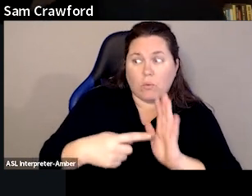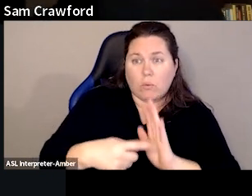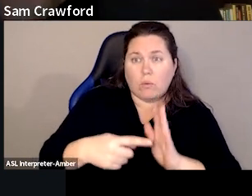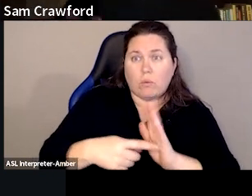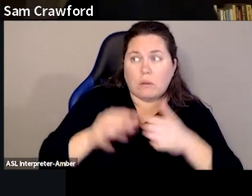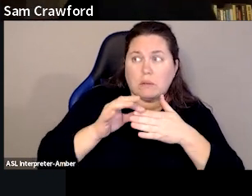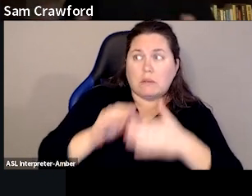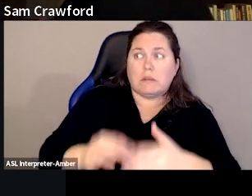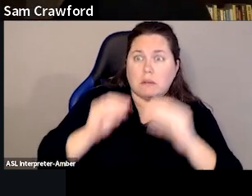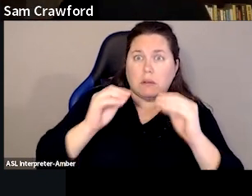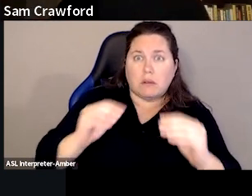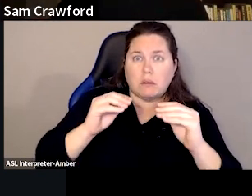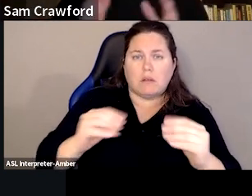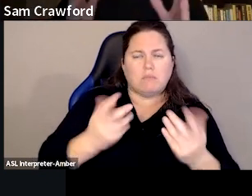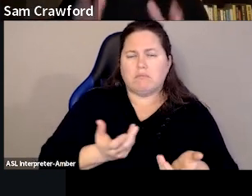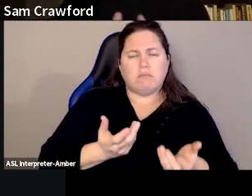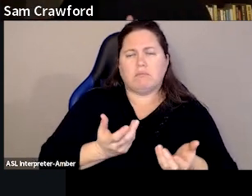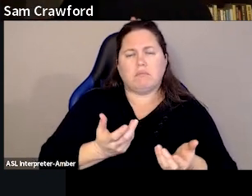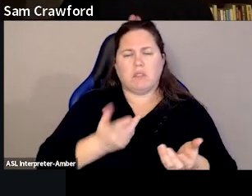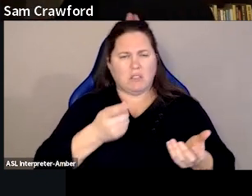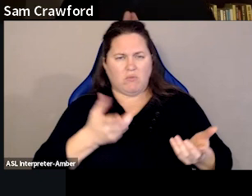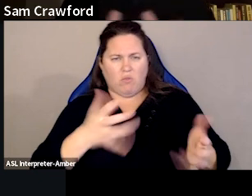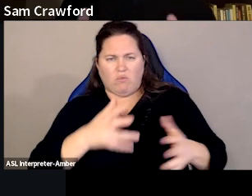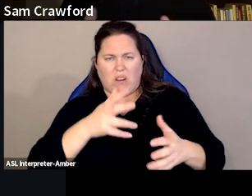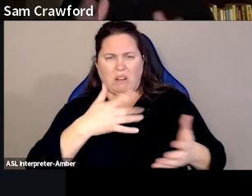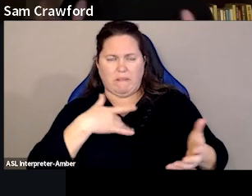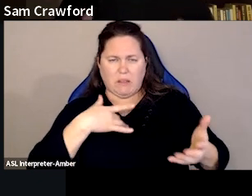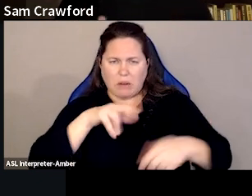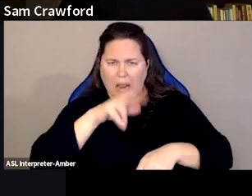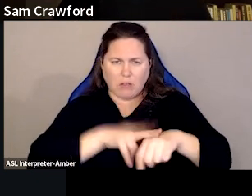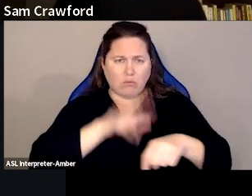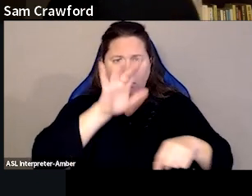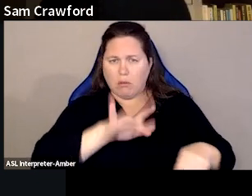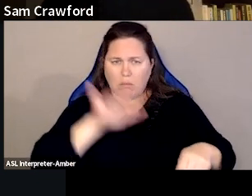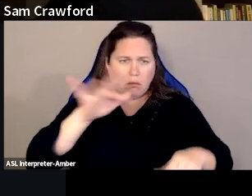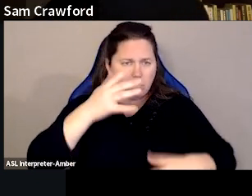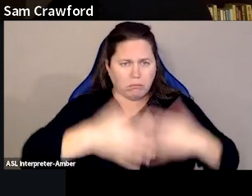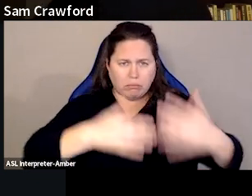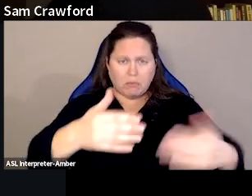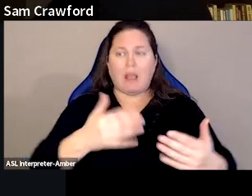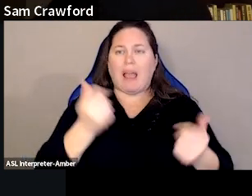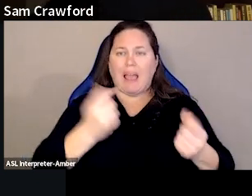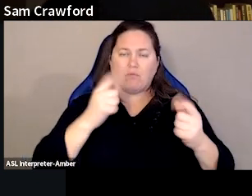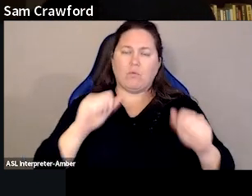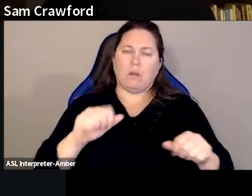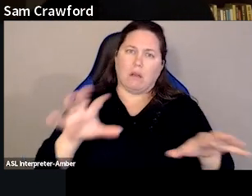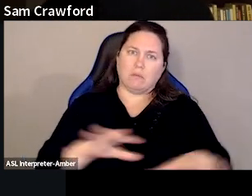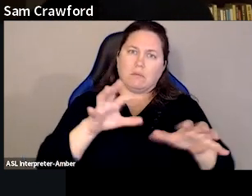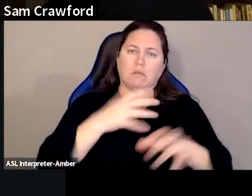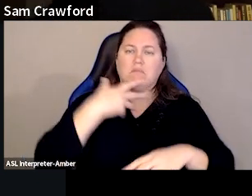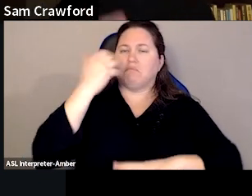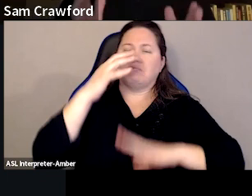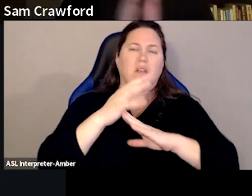super long training sessions. That's just not needed. This empowers everybody to do the job as best as possible. And the end